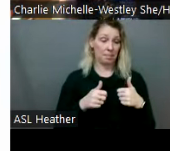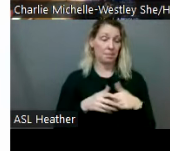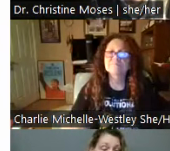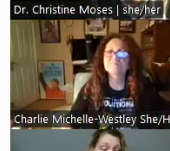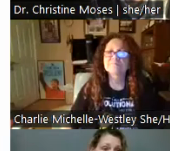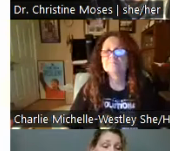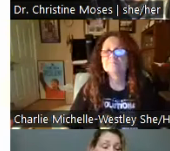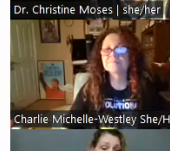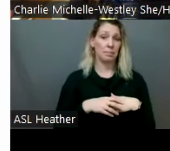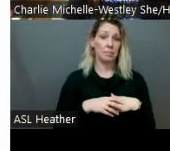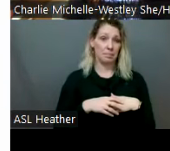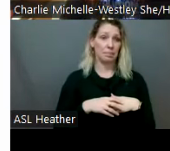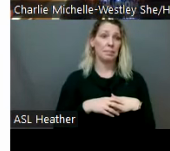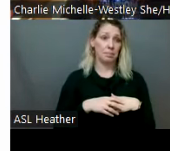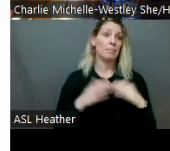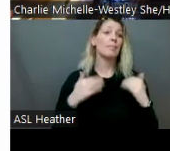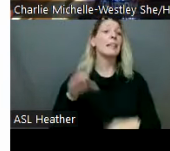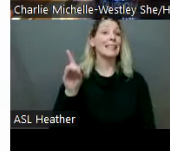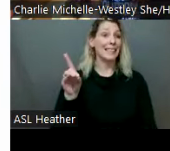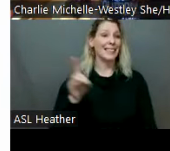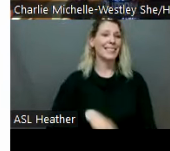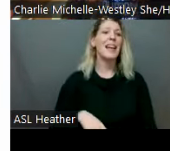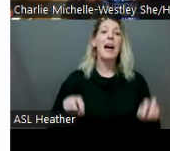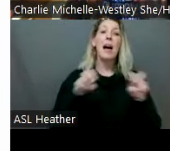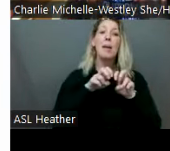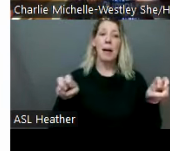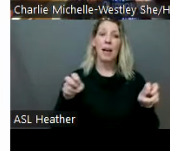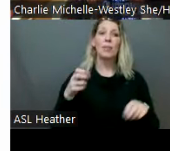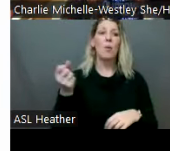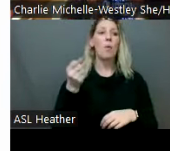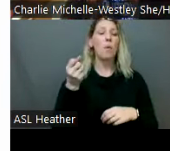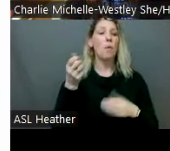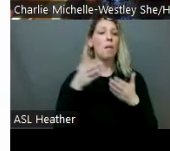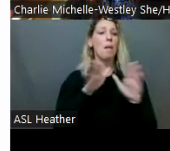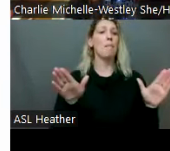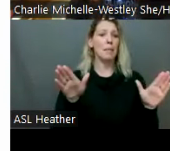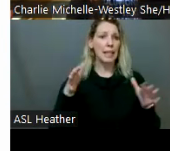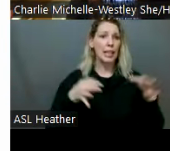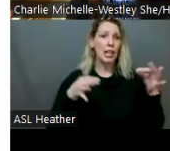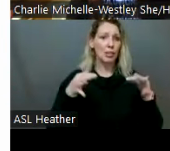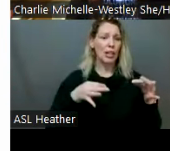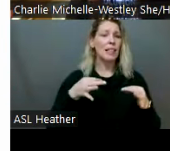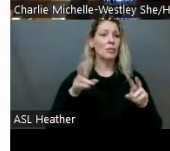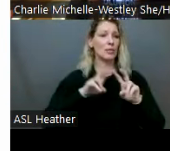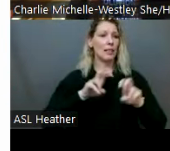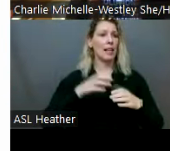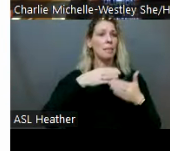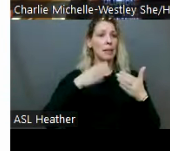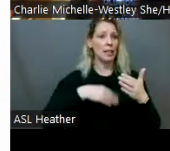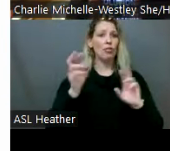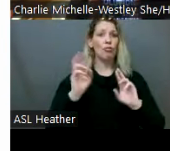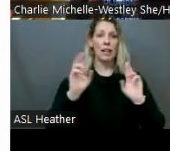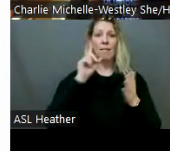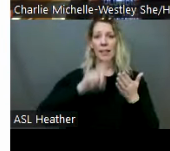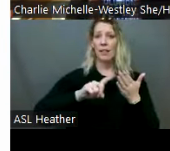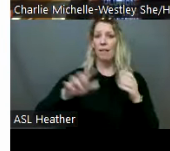We can move on. Okay, so E then. The panel shall hold a public preliminary hearing to assess the completeness and readiness of the investigation